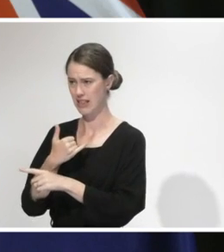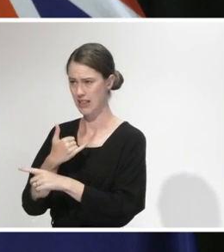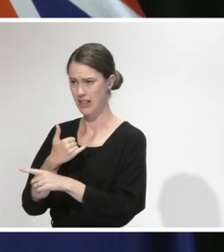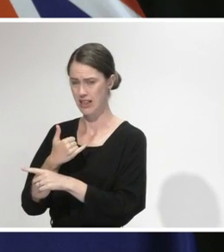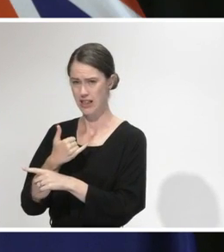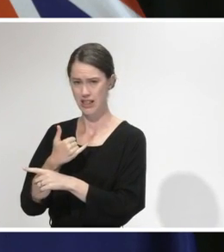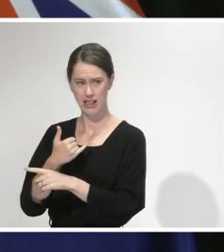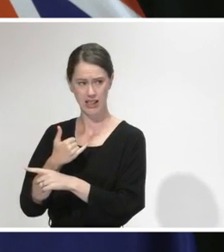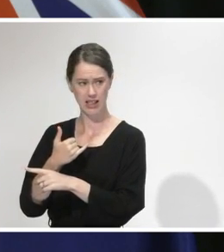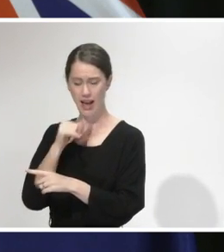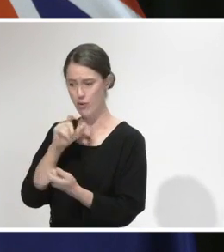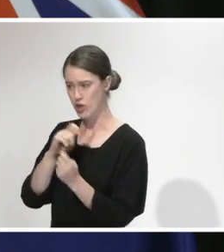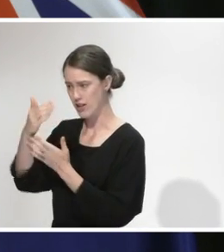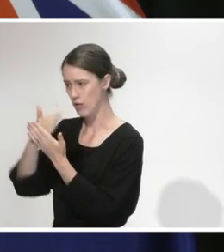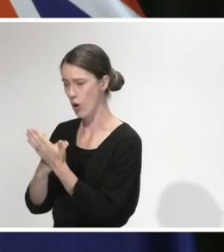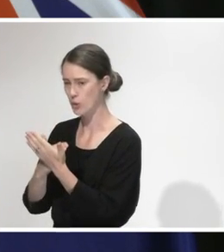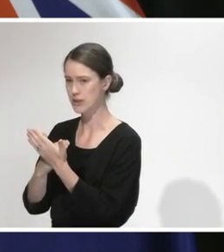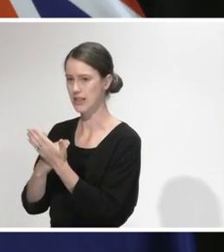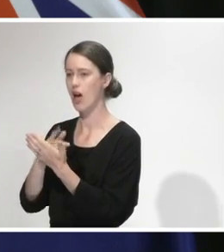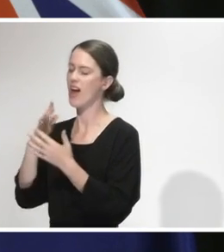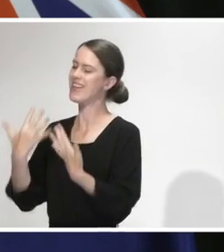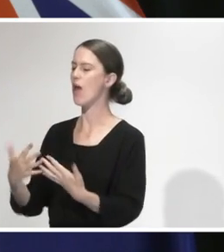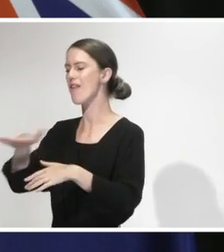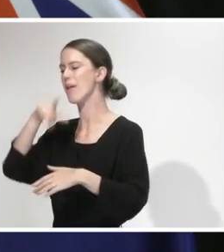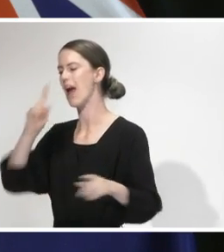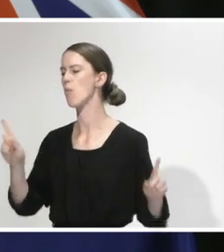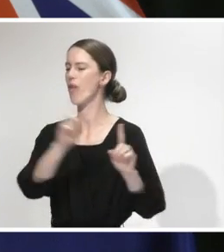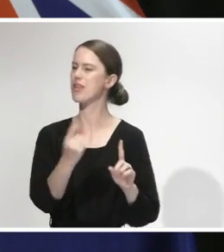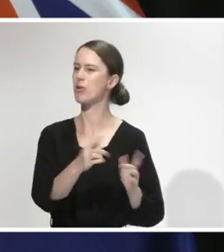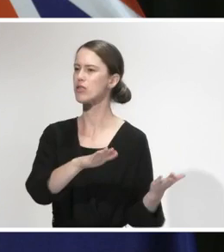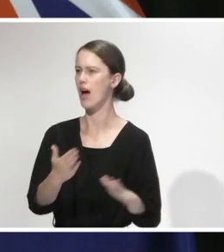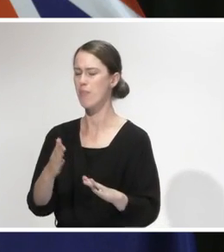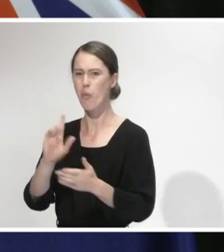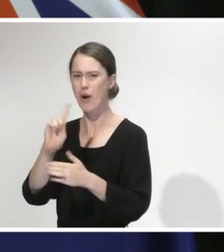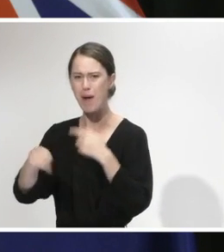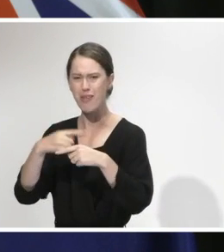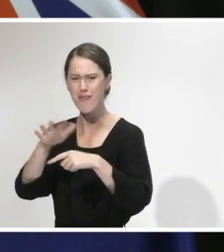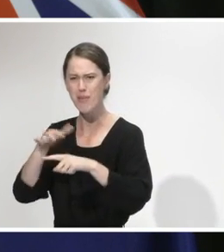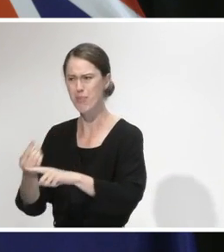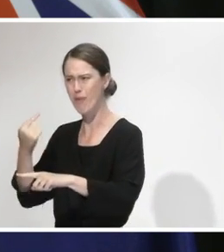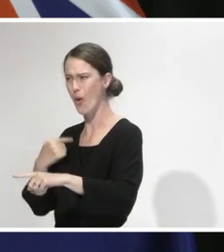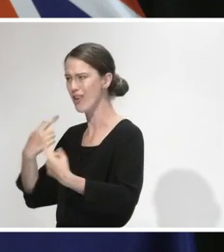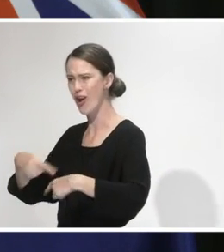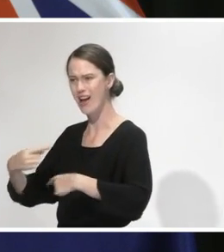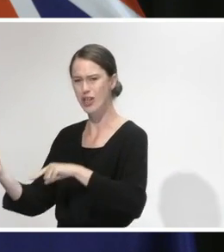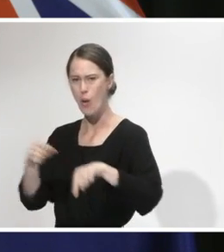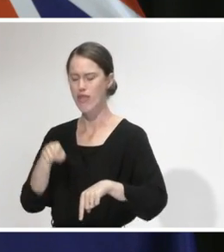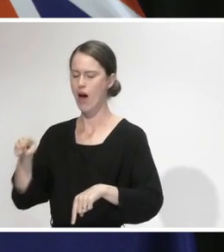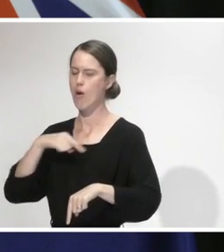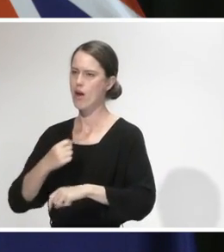will be for the families who weren't able to be there with their loved ones who have died to date? Well, I think